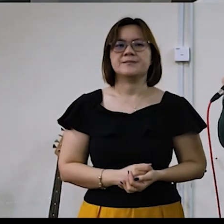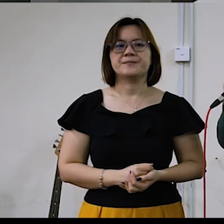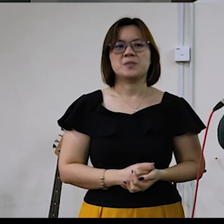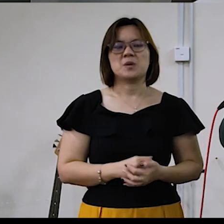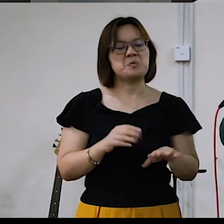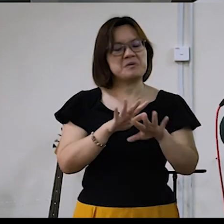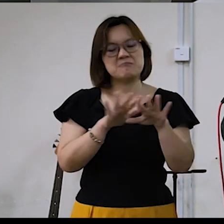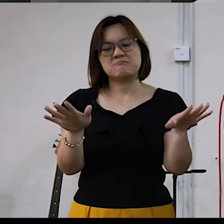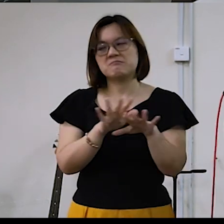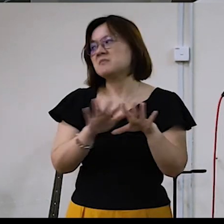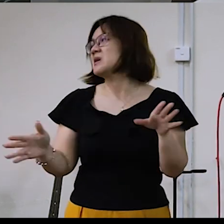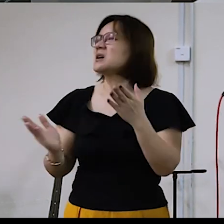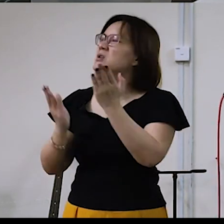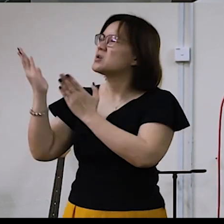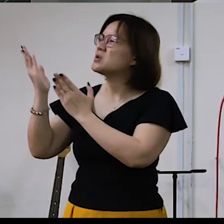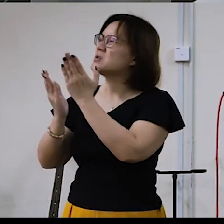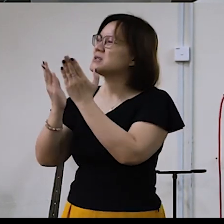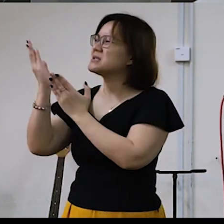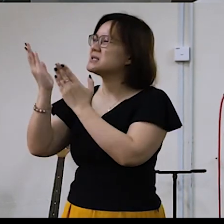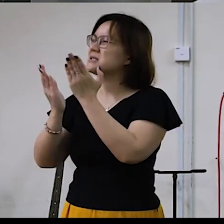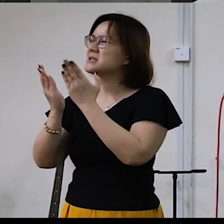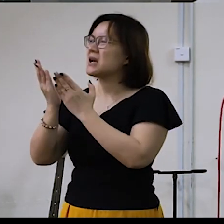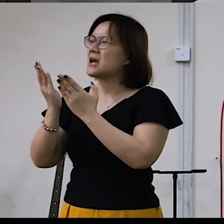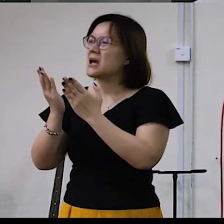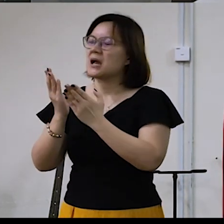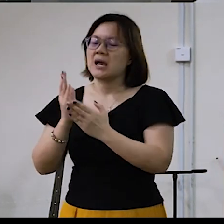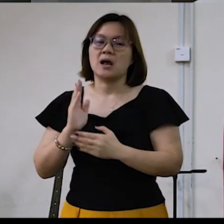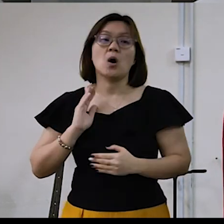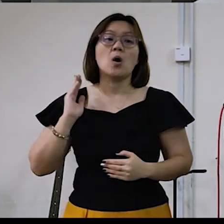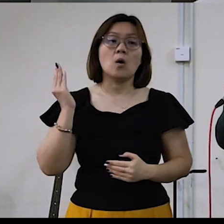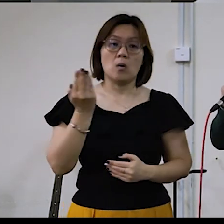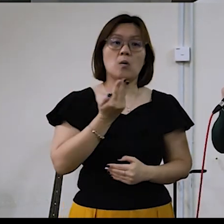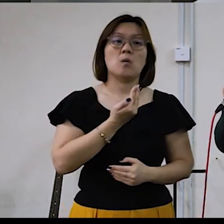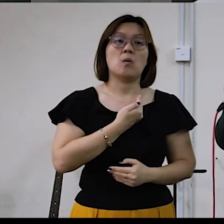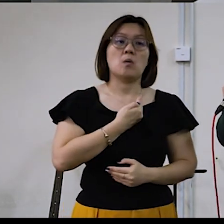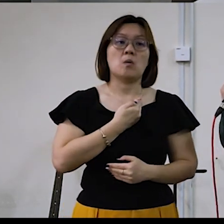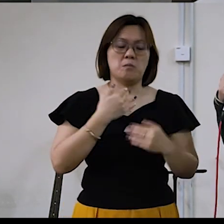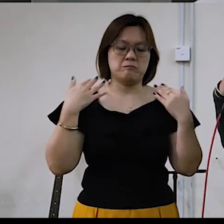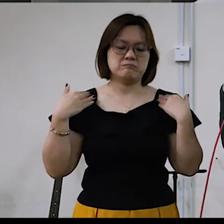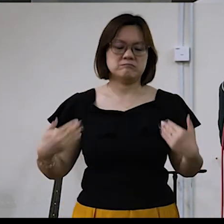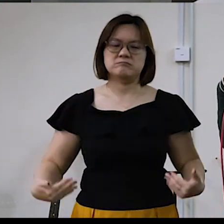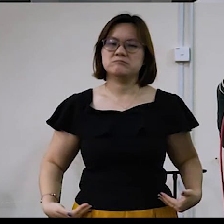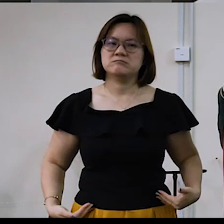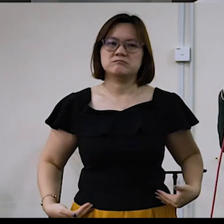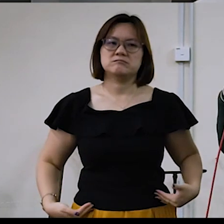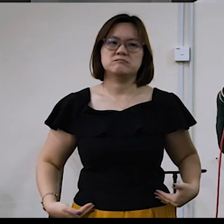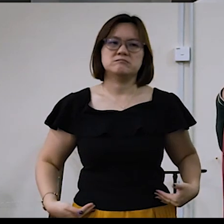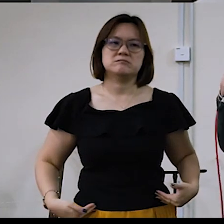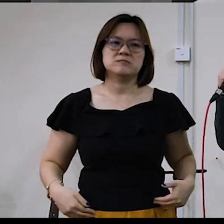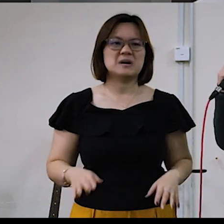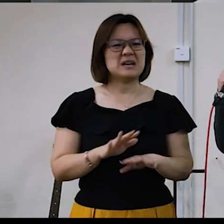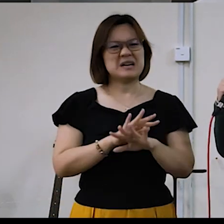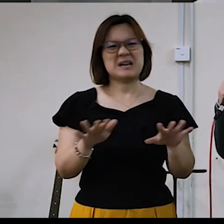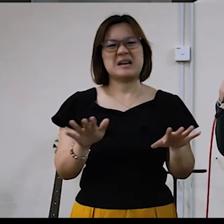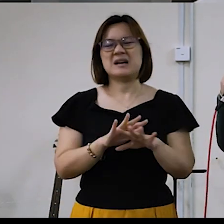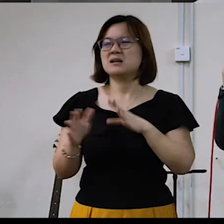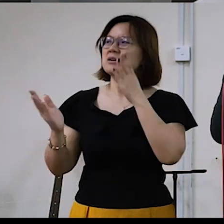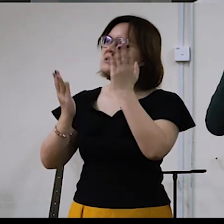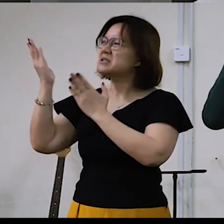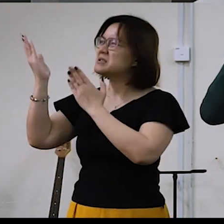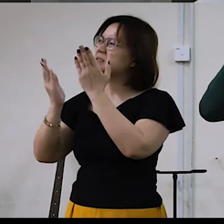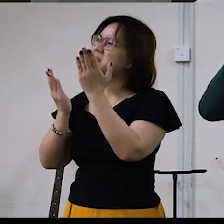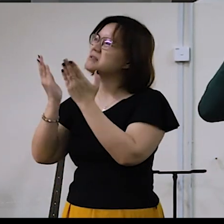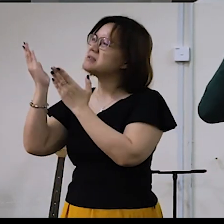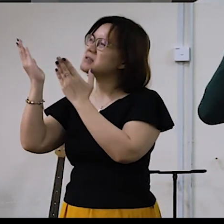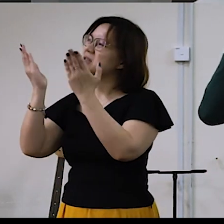will dry up. What's blow up? Blow up means you serve in ministry with your own talent, your own strength. Then